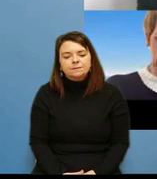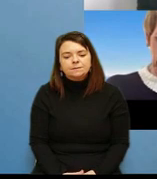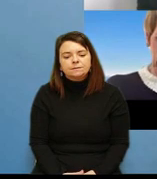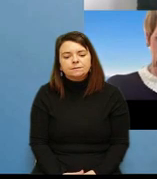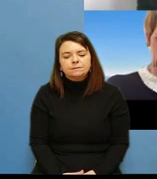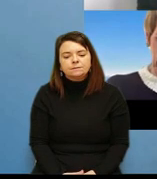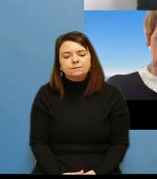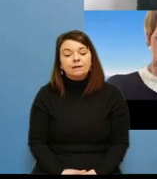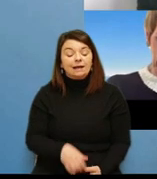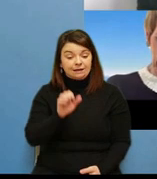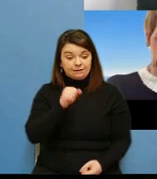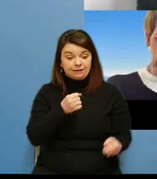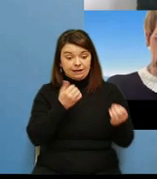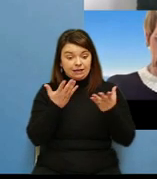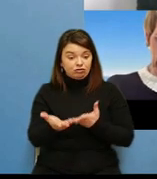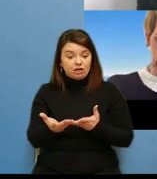say a few words by way of introduction?